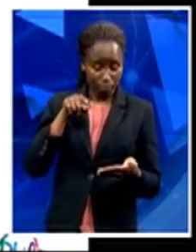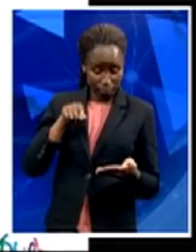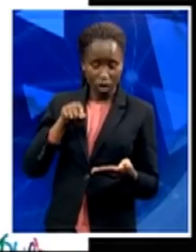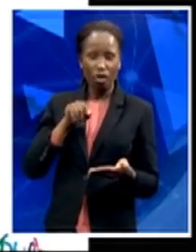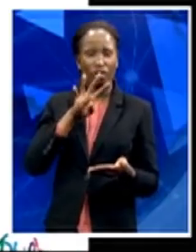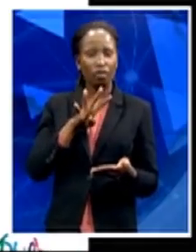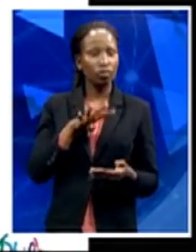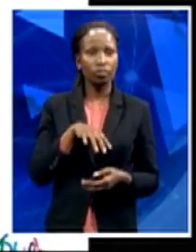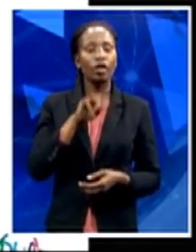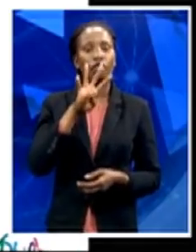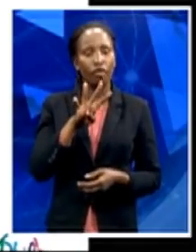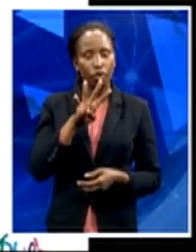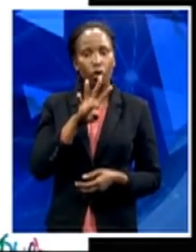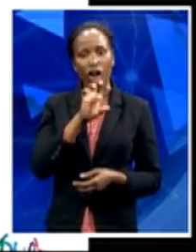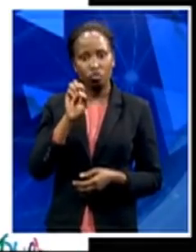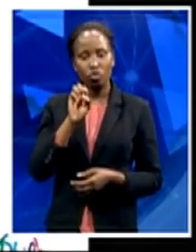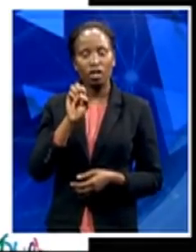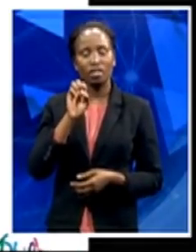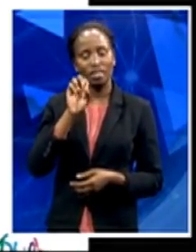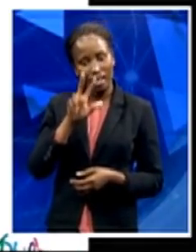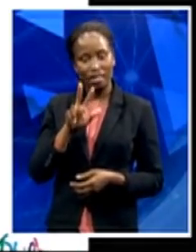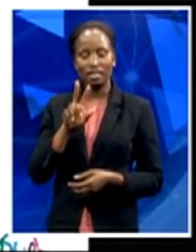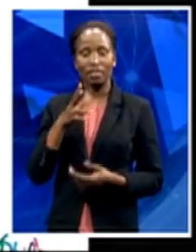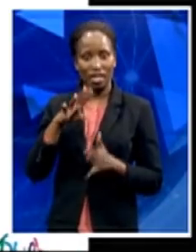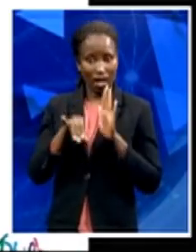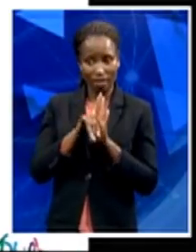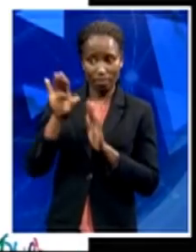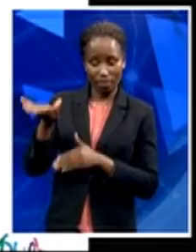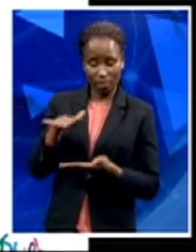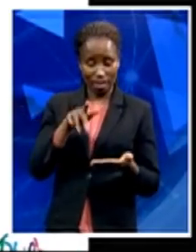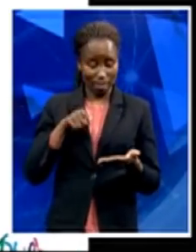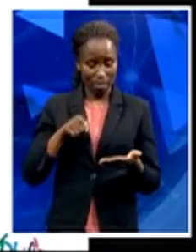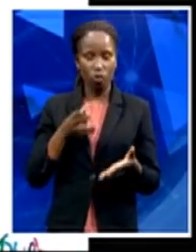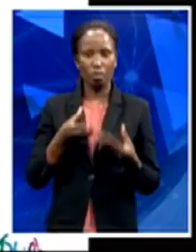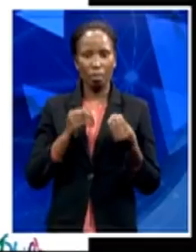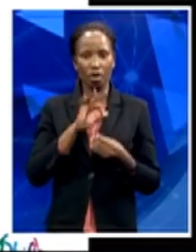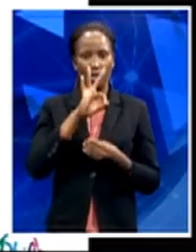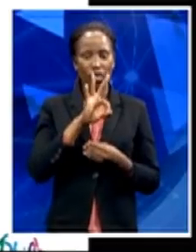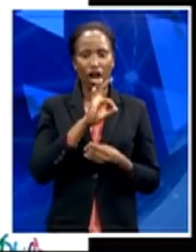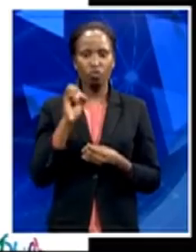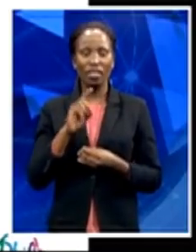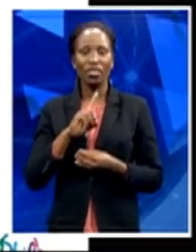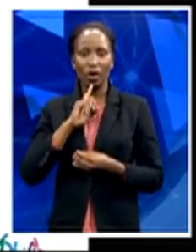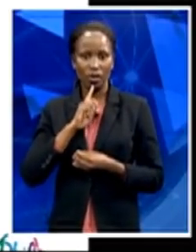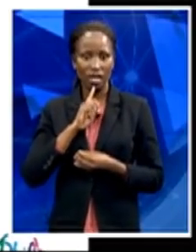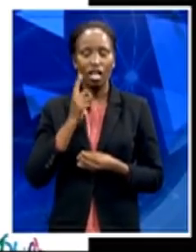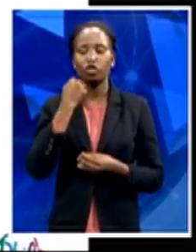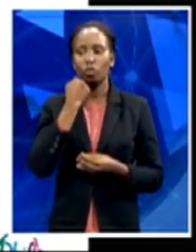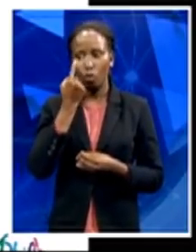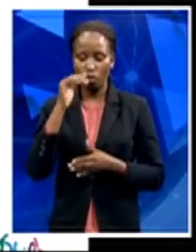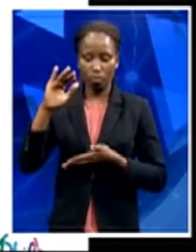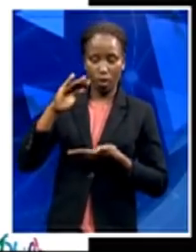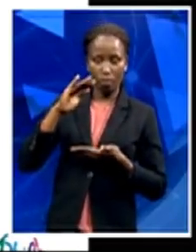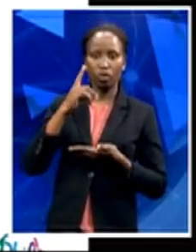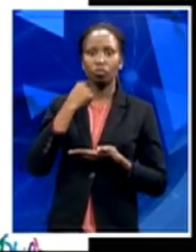been initially identified, we are receiving 300,000 doses tomorrow on the 14th. A flight has already been